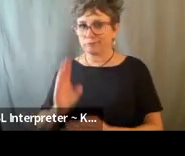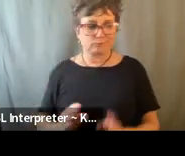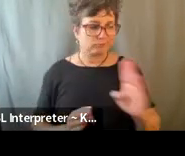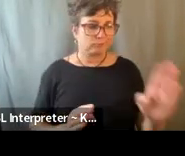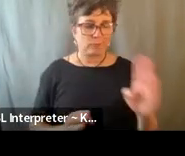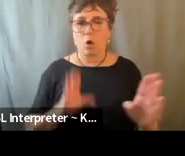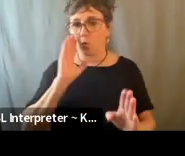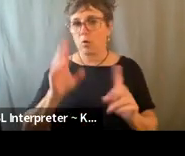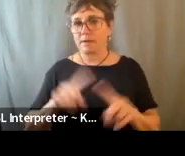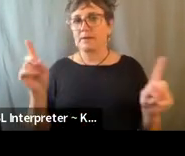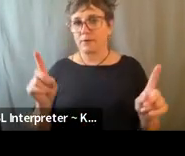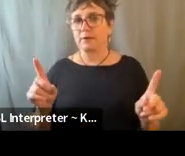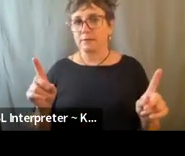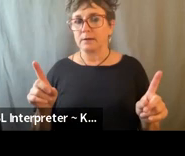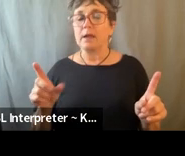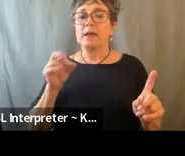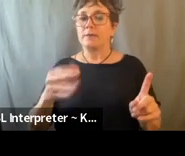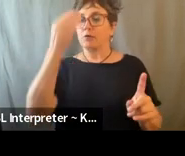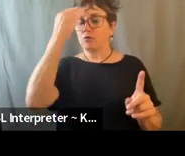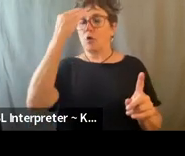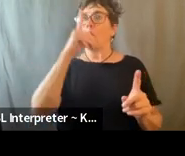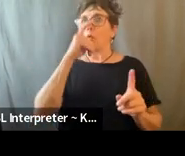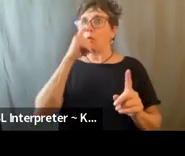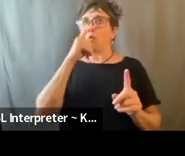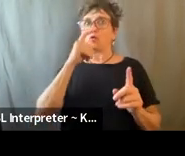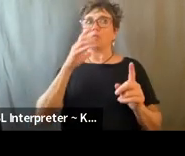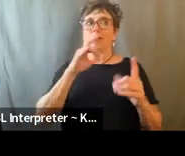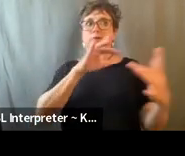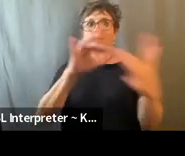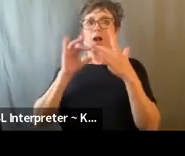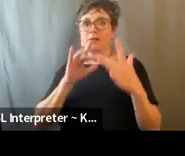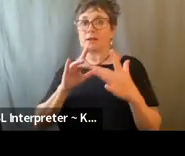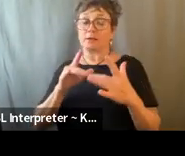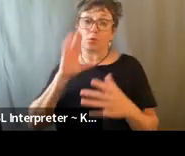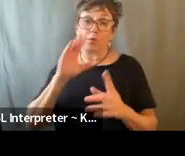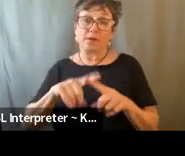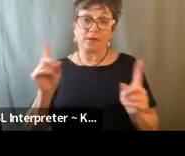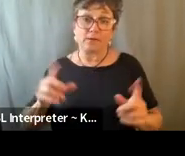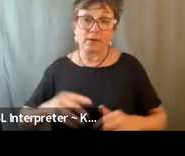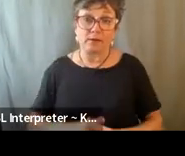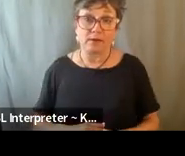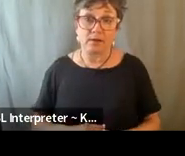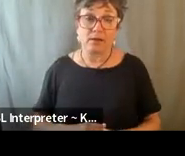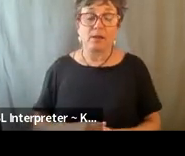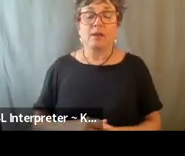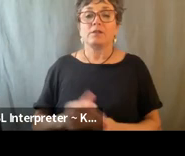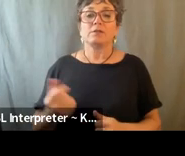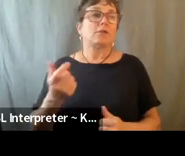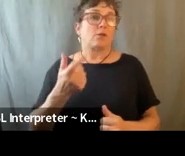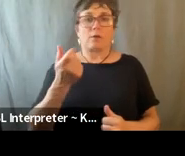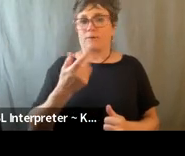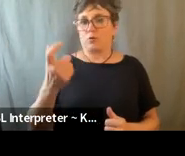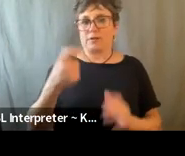an audience in mind of who you're talking to, they're going to sound different. And so if we want to use a couple of the examples that were just